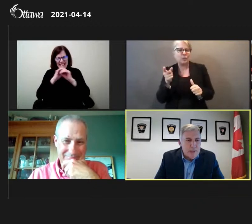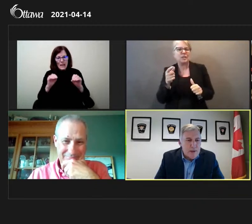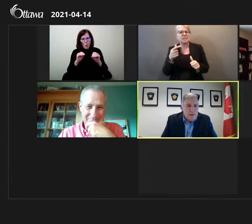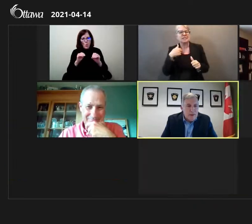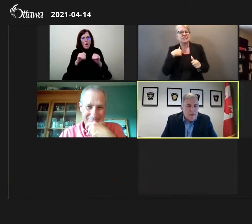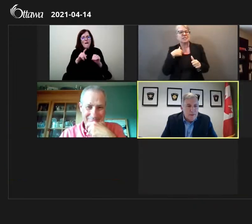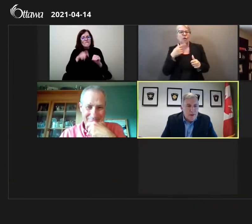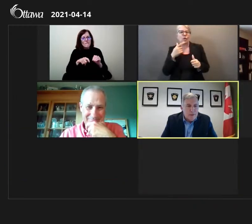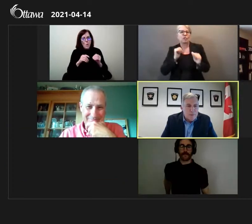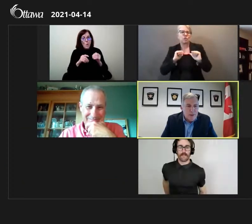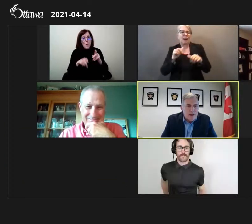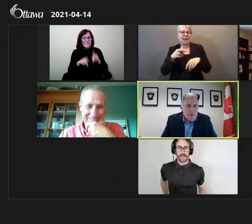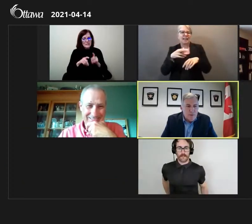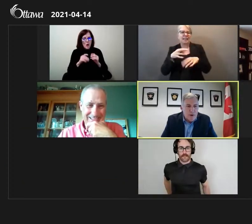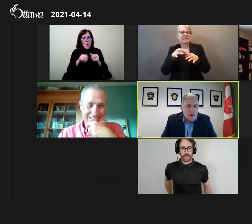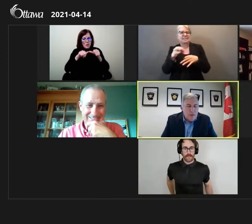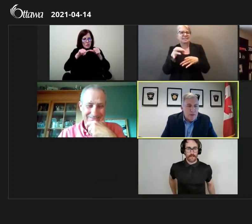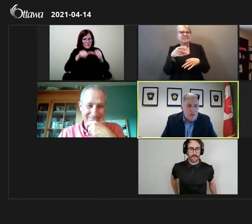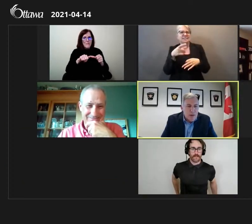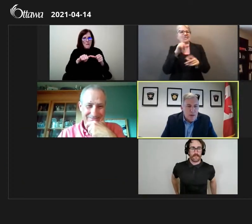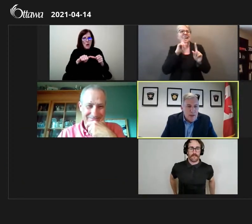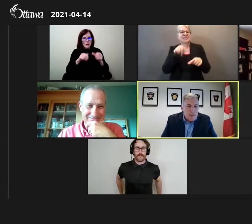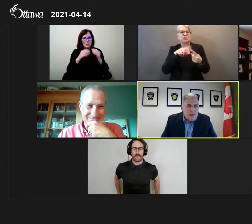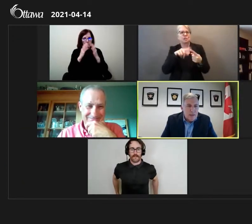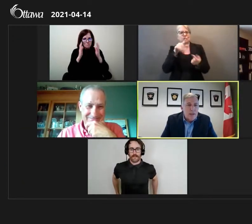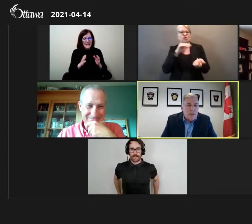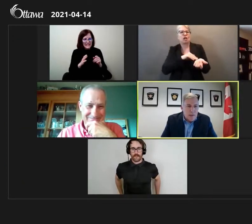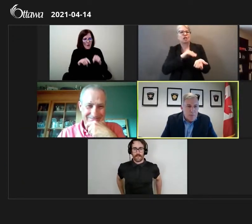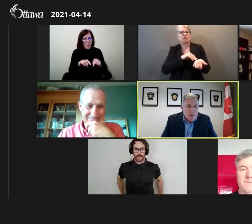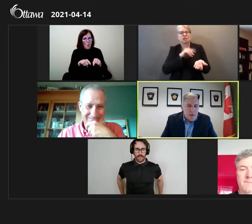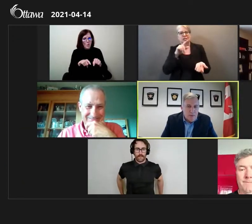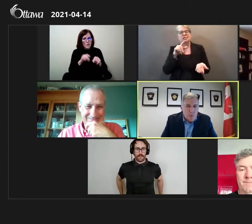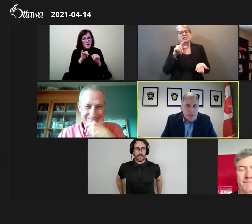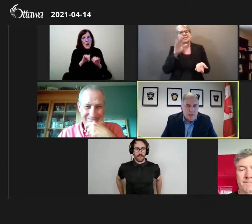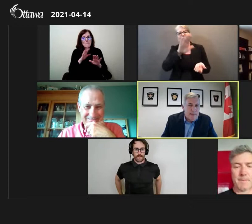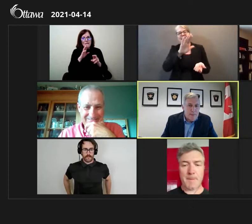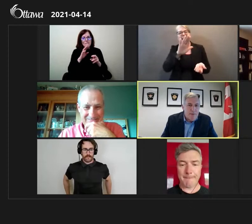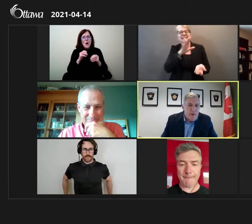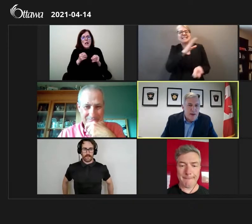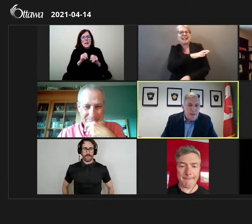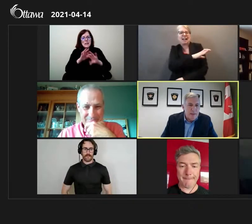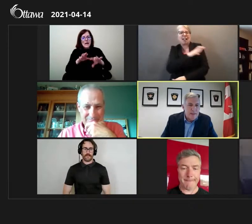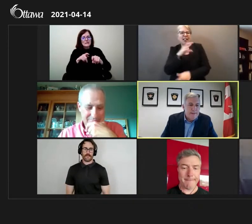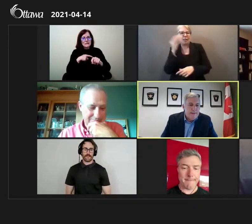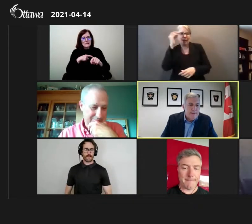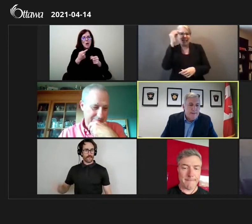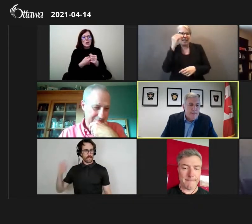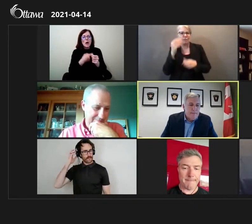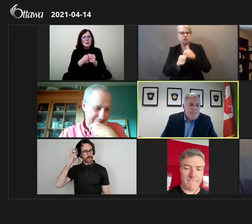the baton to Dr. Malotny with regards to his clinical opinion of the risk that provides.